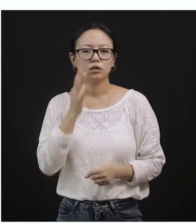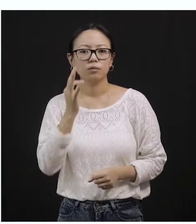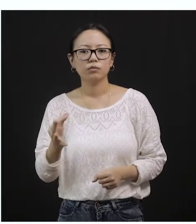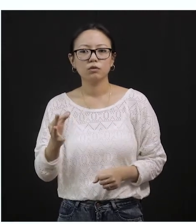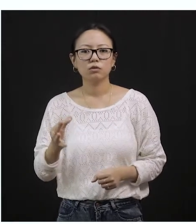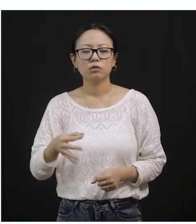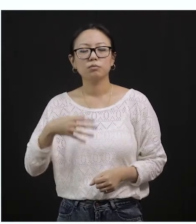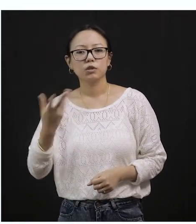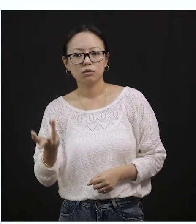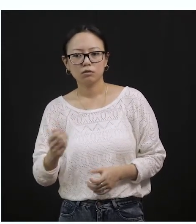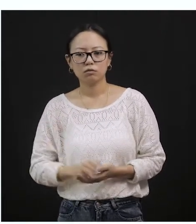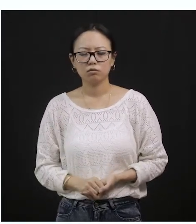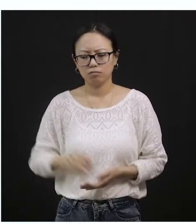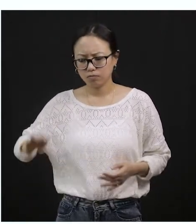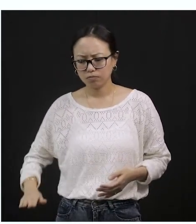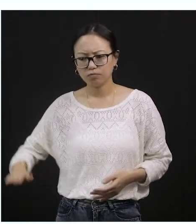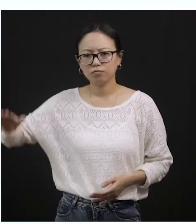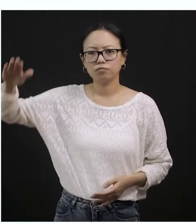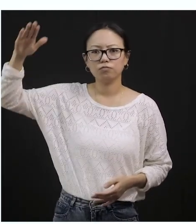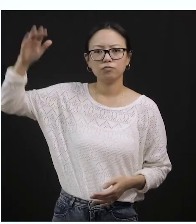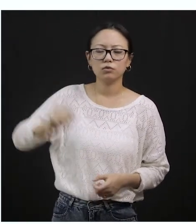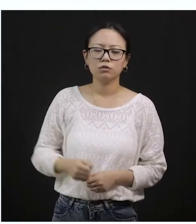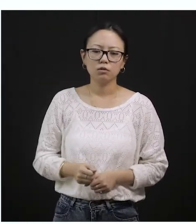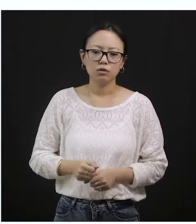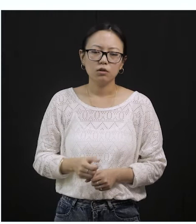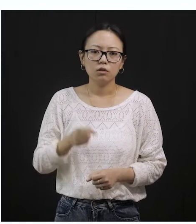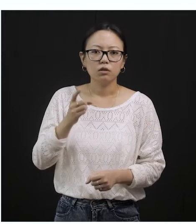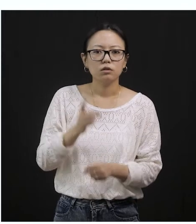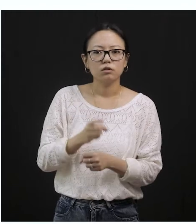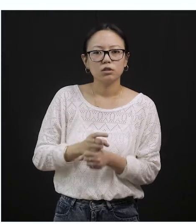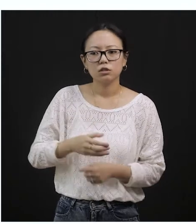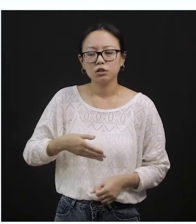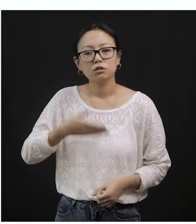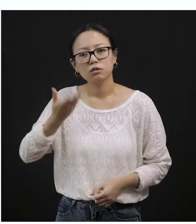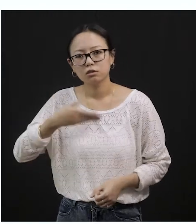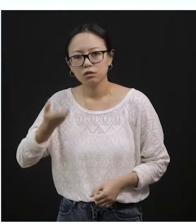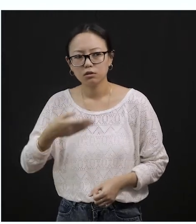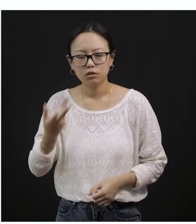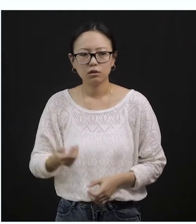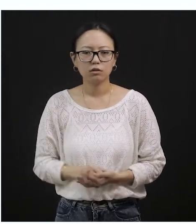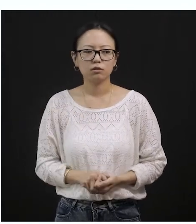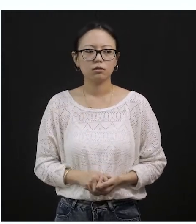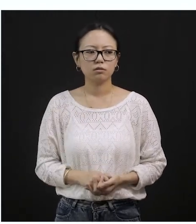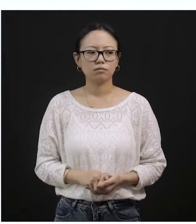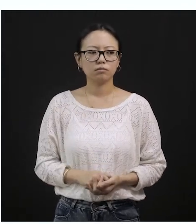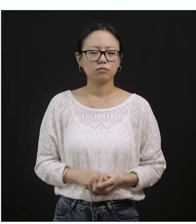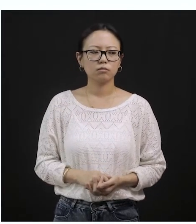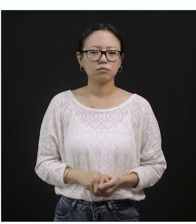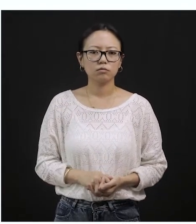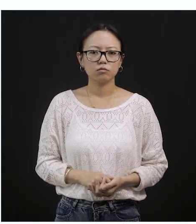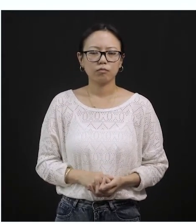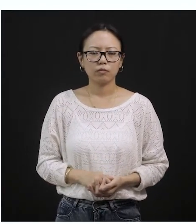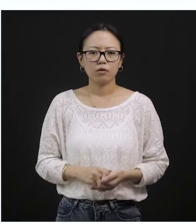All right. So the teacher, they used to help the student in understanding the subject. Not only that, they